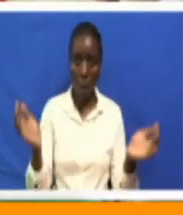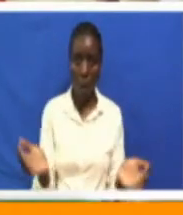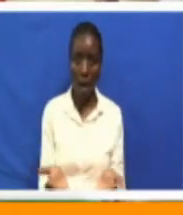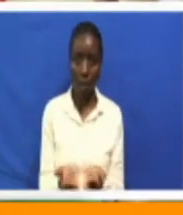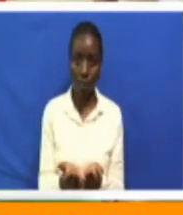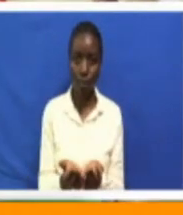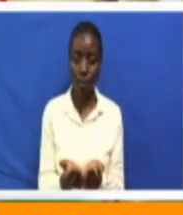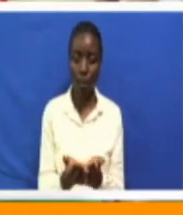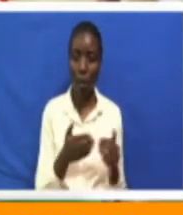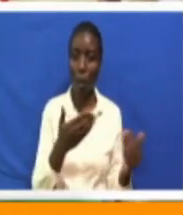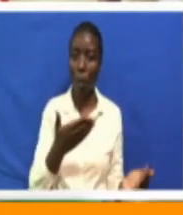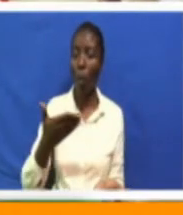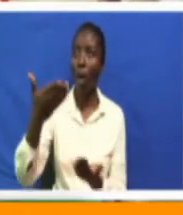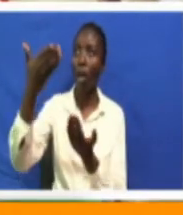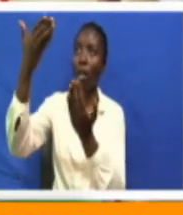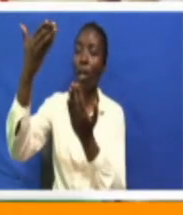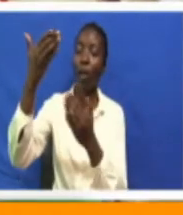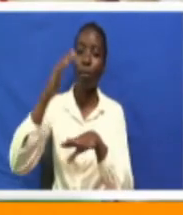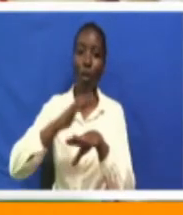foreign